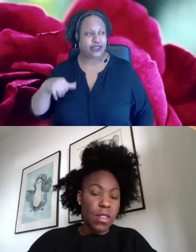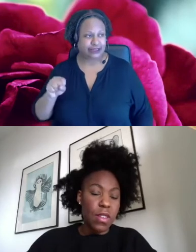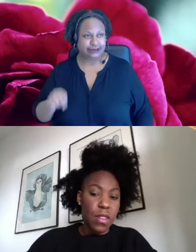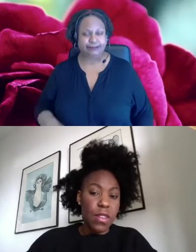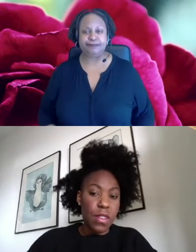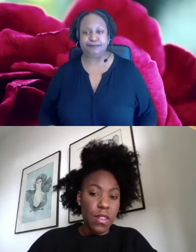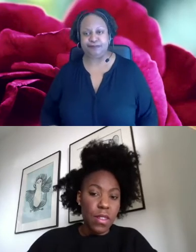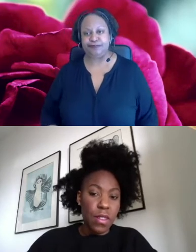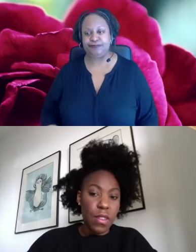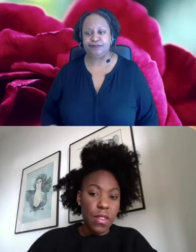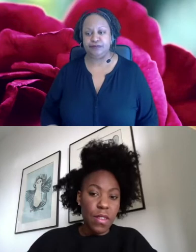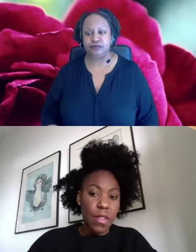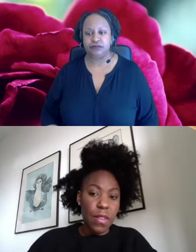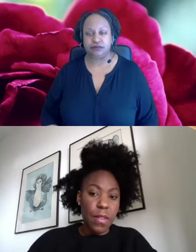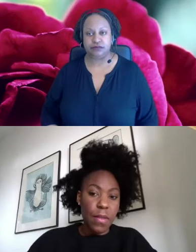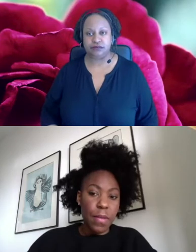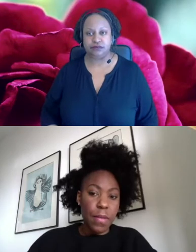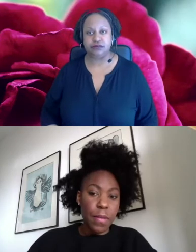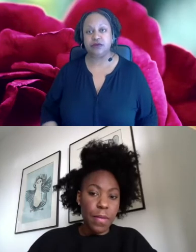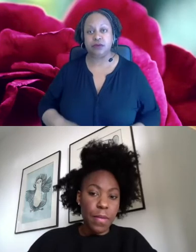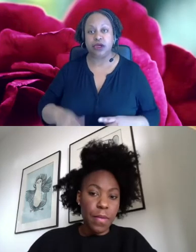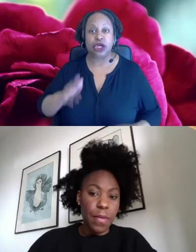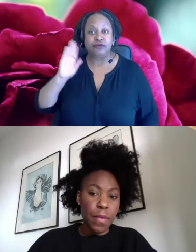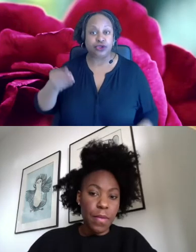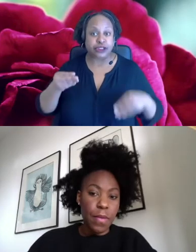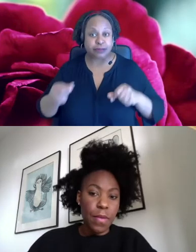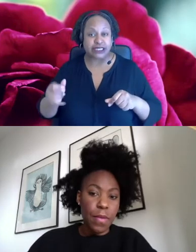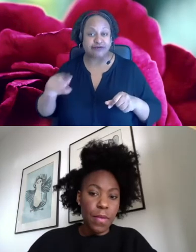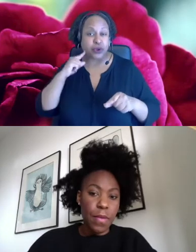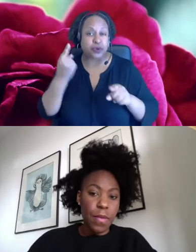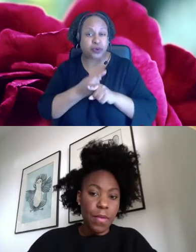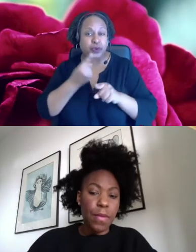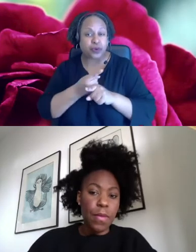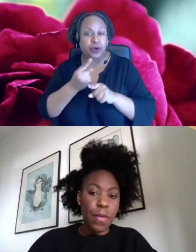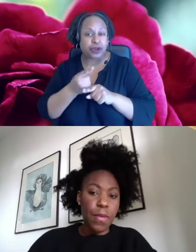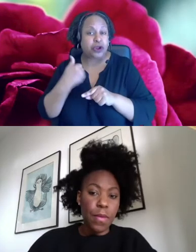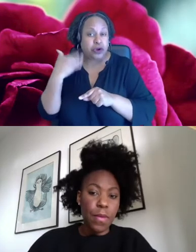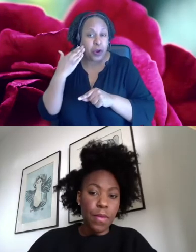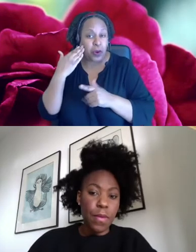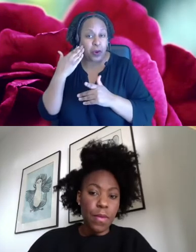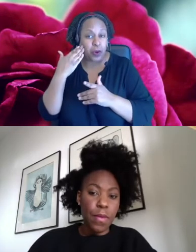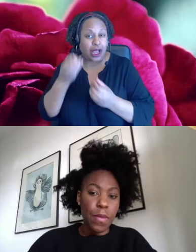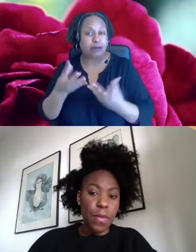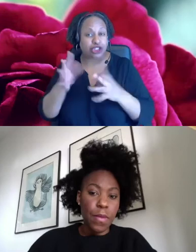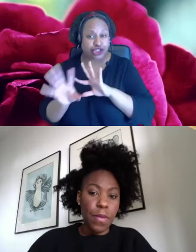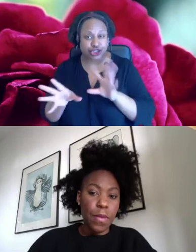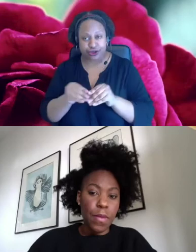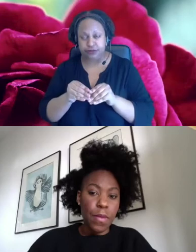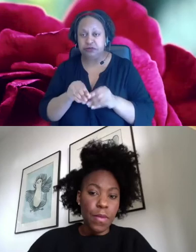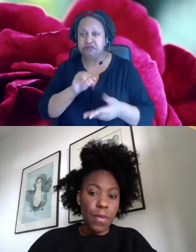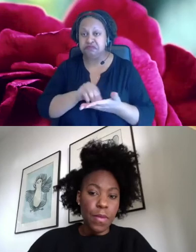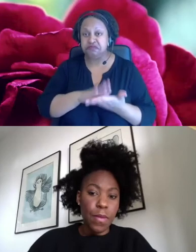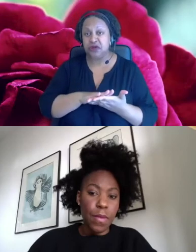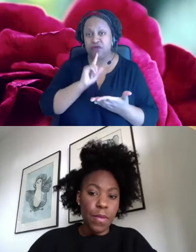Yes, but the future expenses, if you know what they are with reasonable certainty, you can do that too on